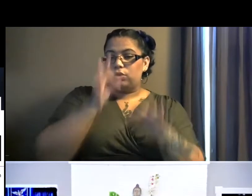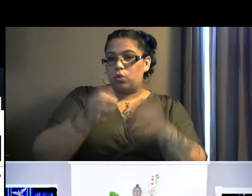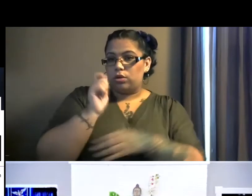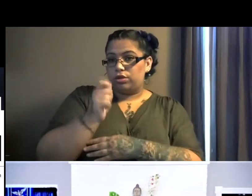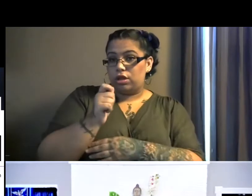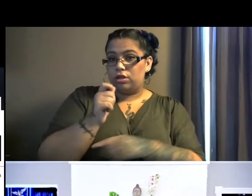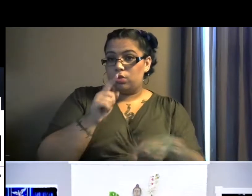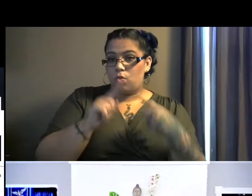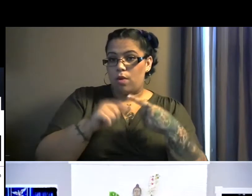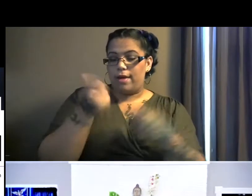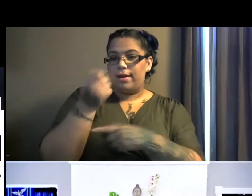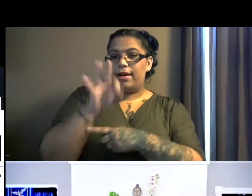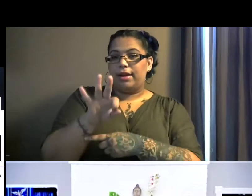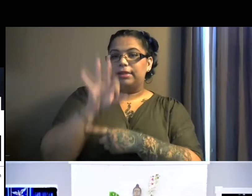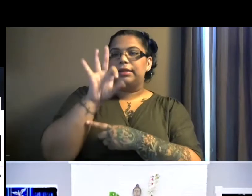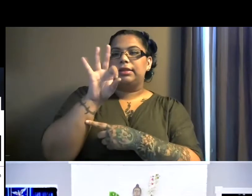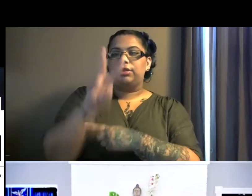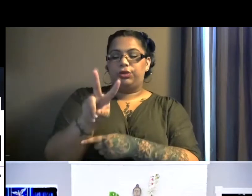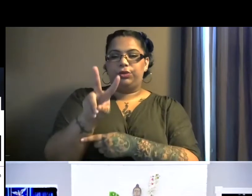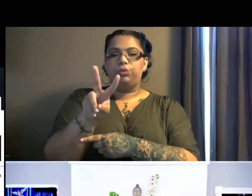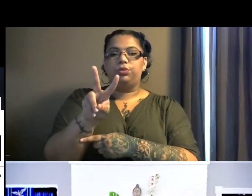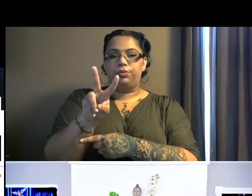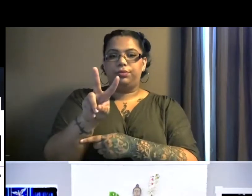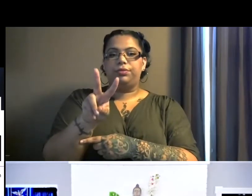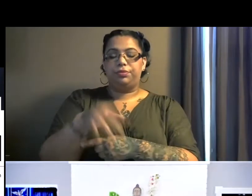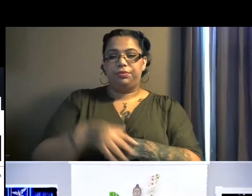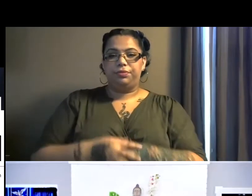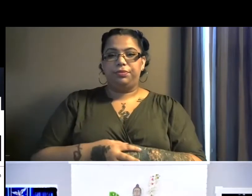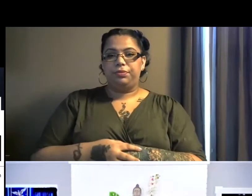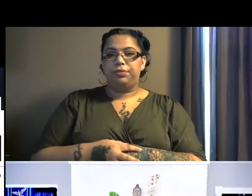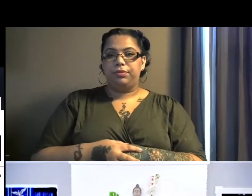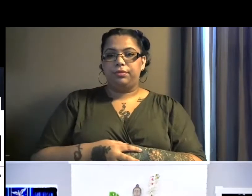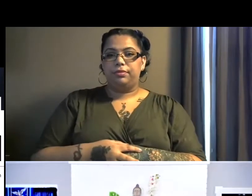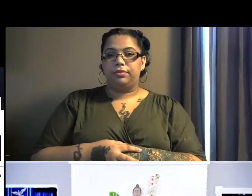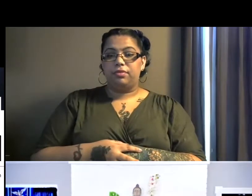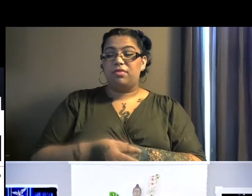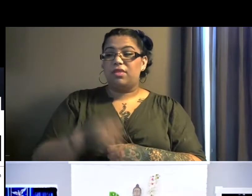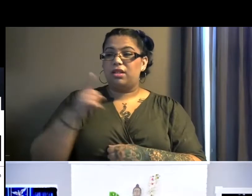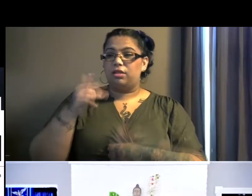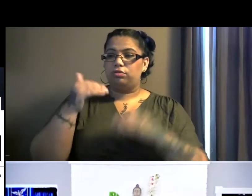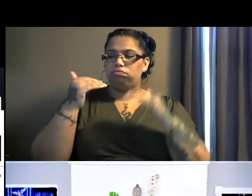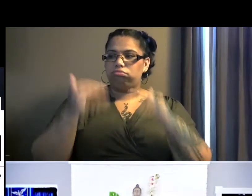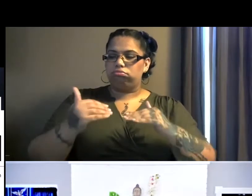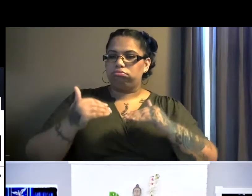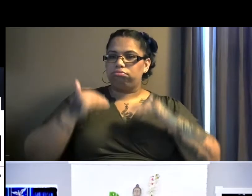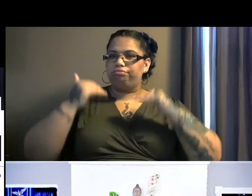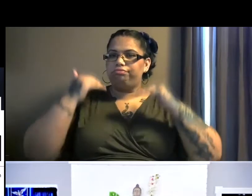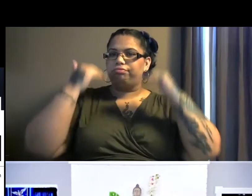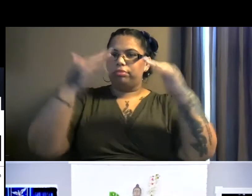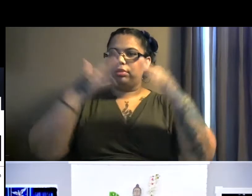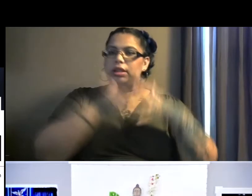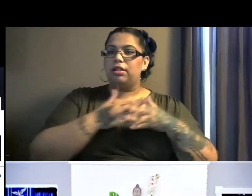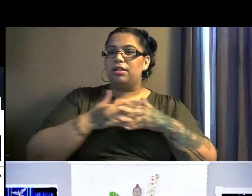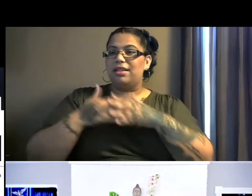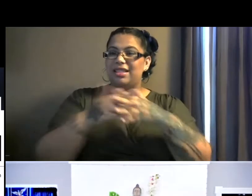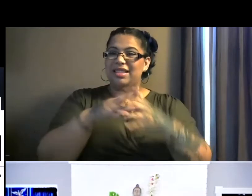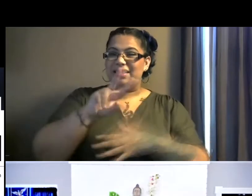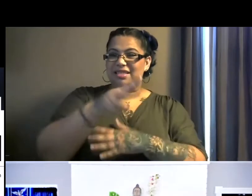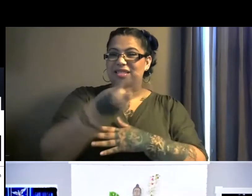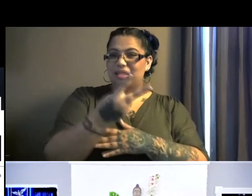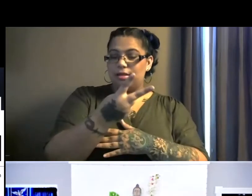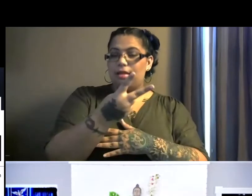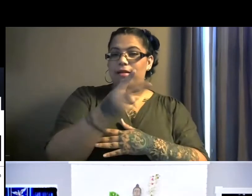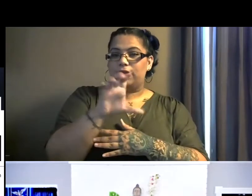1992 and was elevated to the U.S. Second